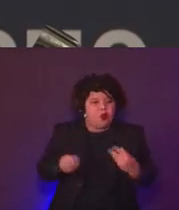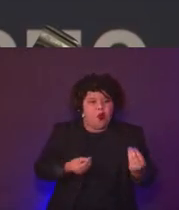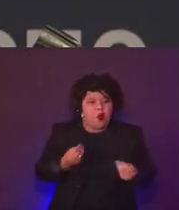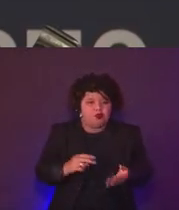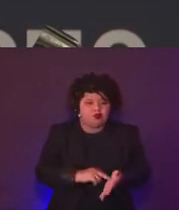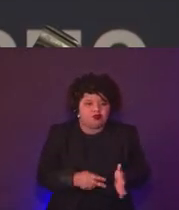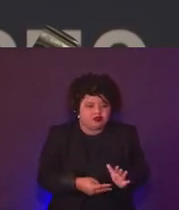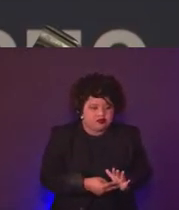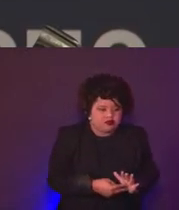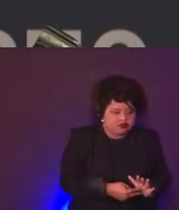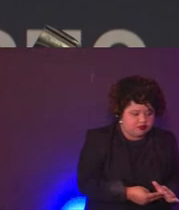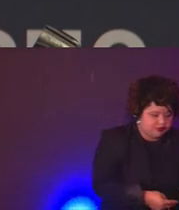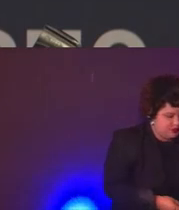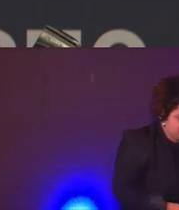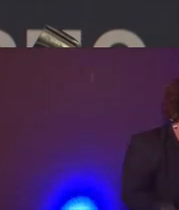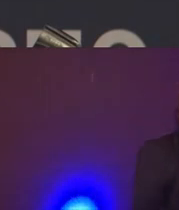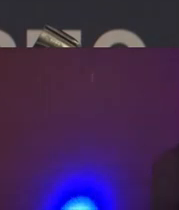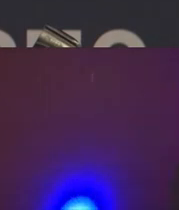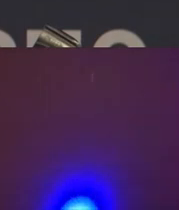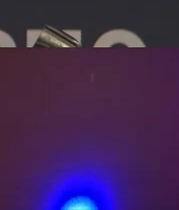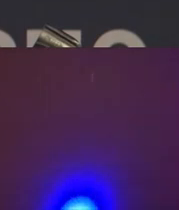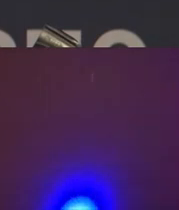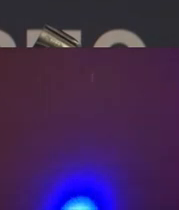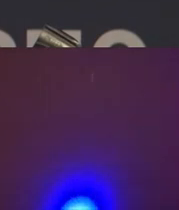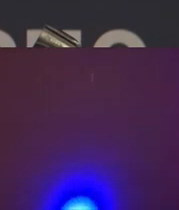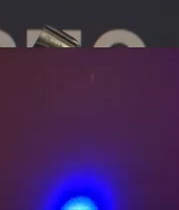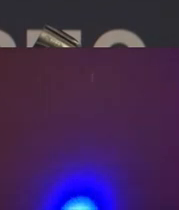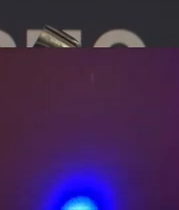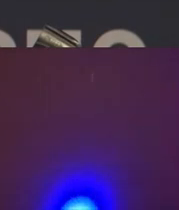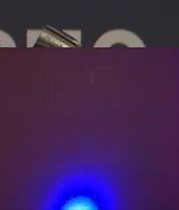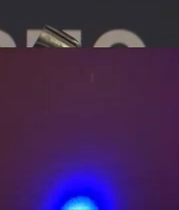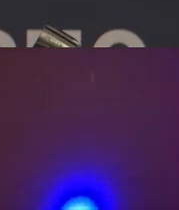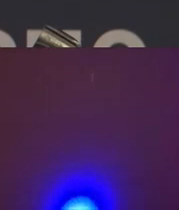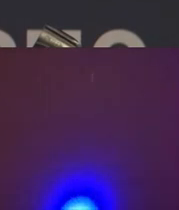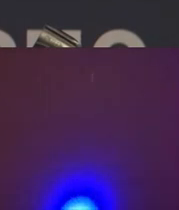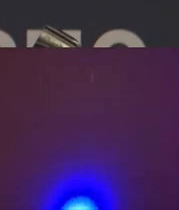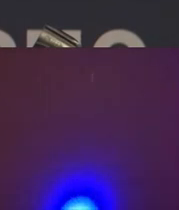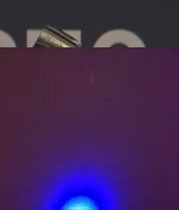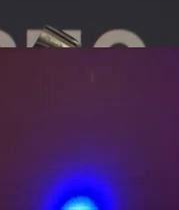and there's an actor named Harold Lloyd who